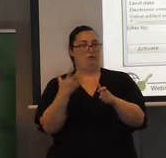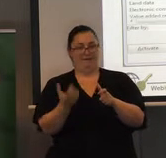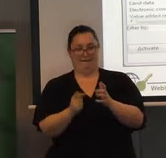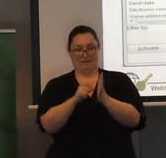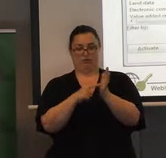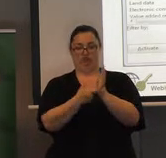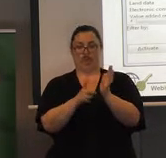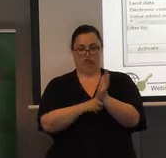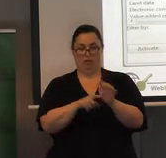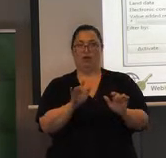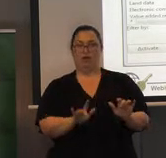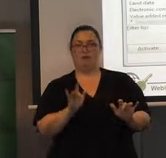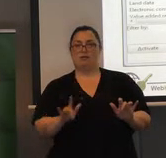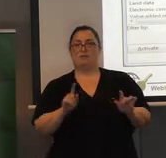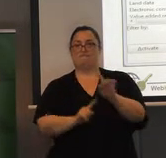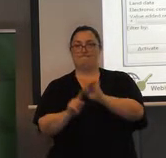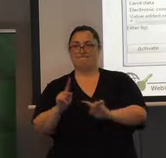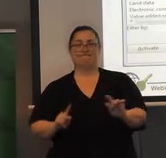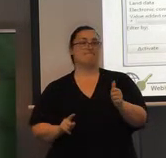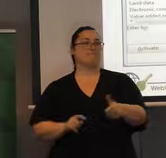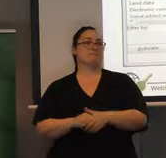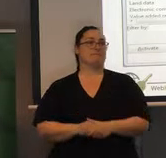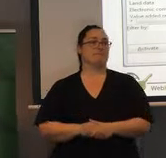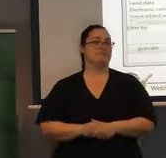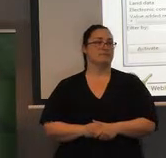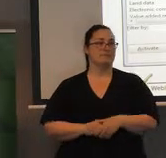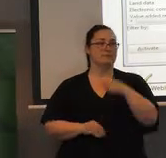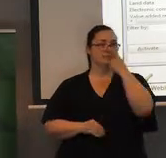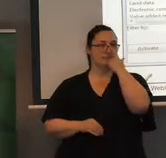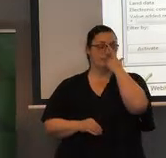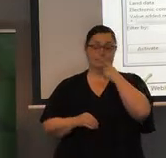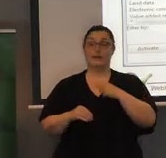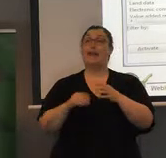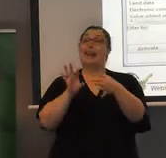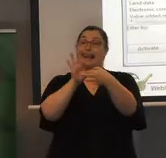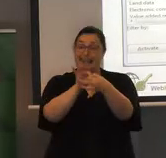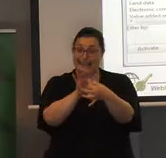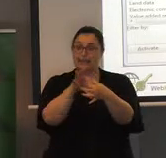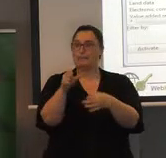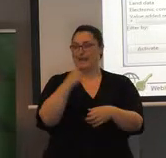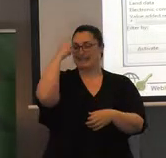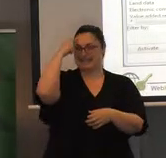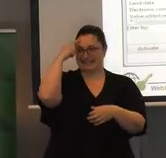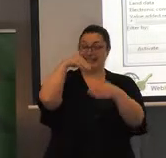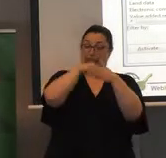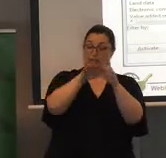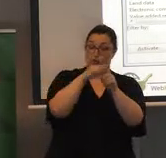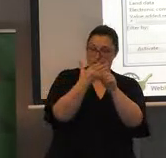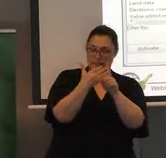controls. Links need to make sense in context and out of context. In this